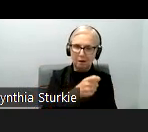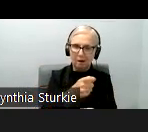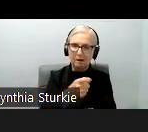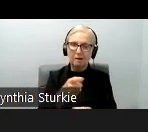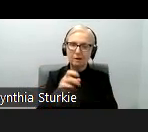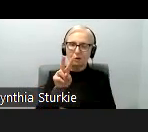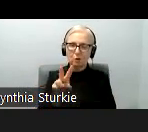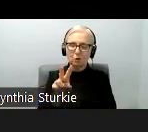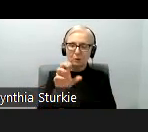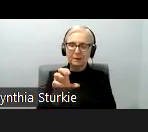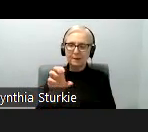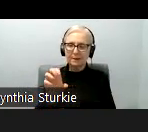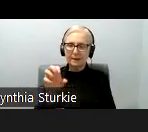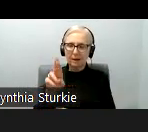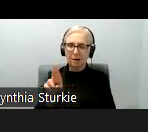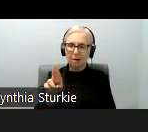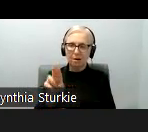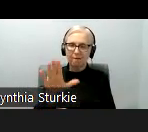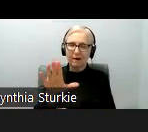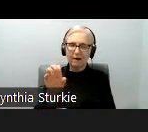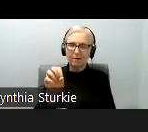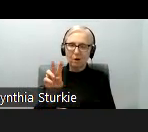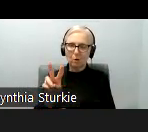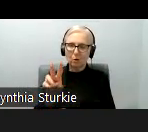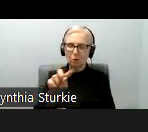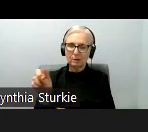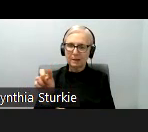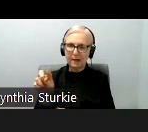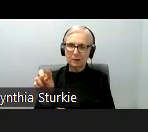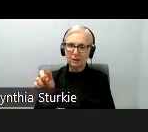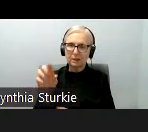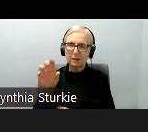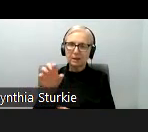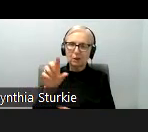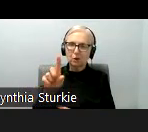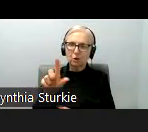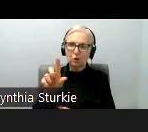CCR 502-1, part